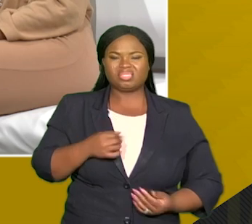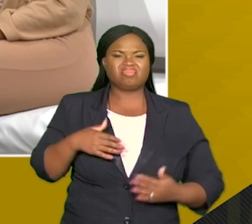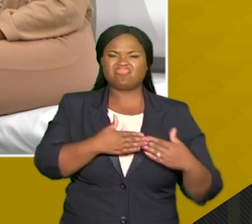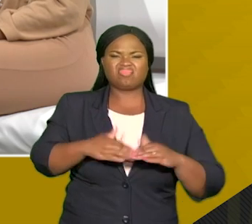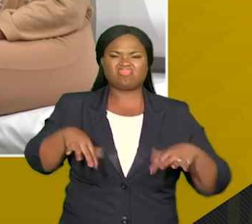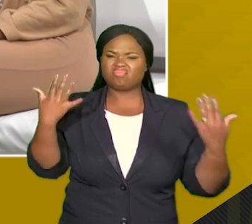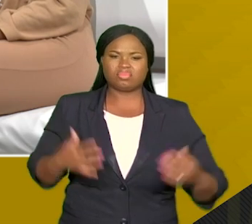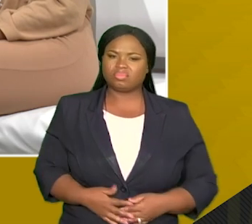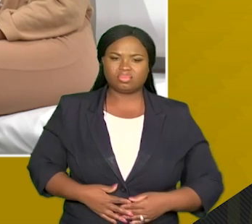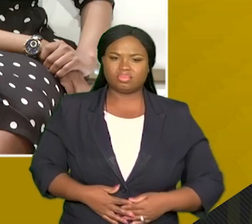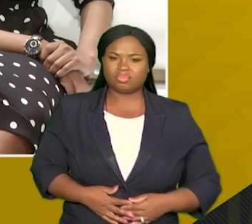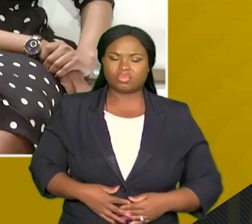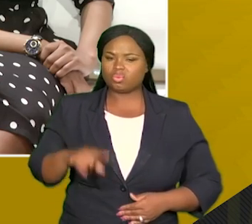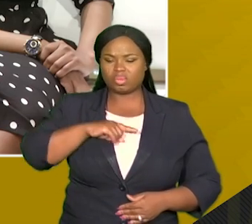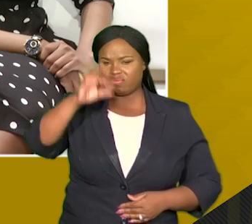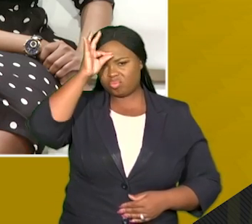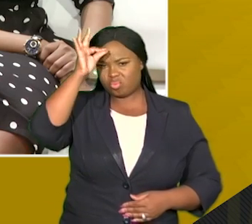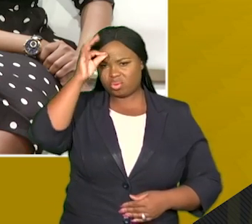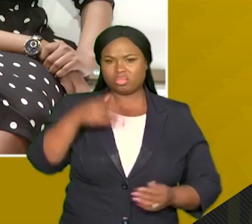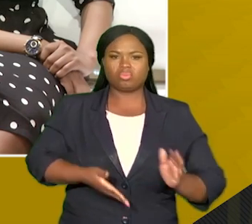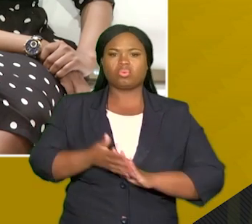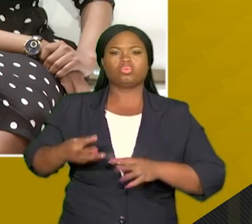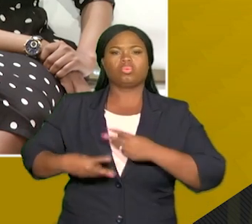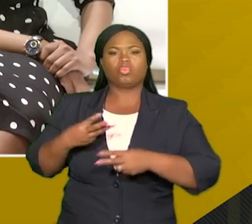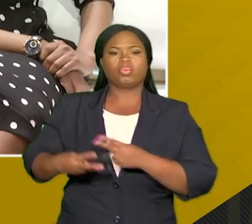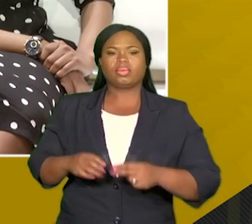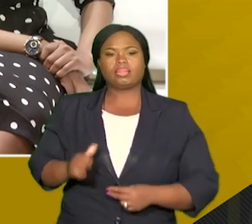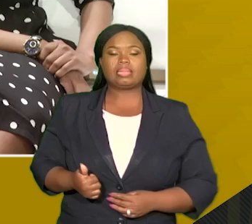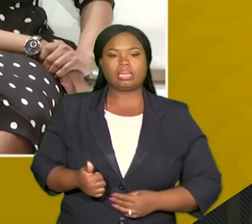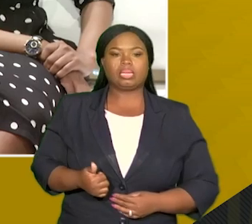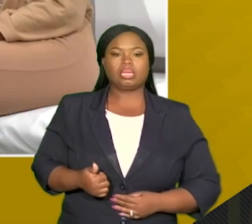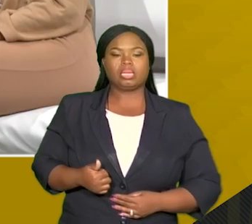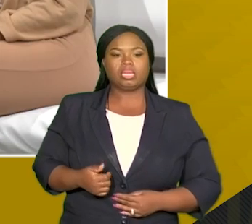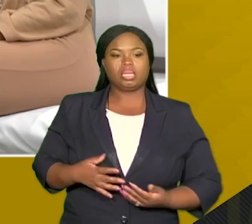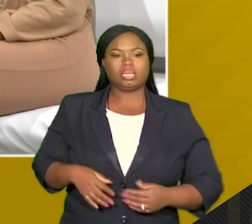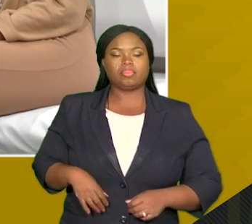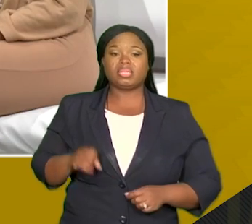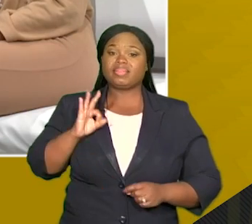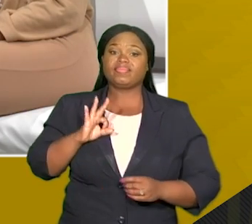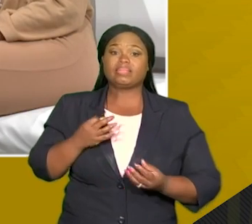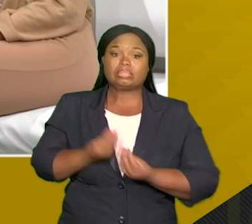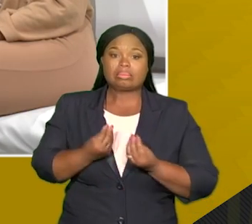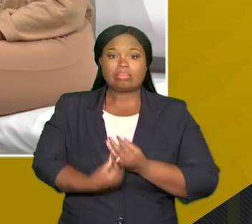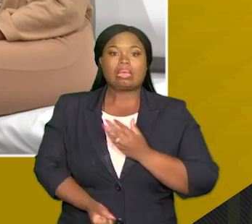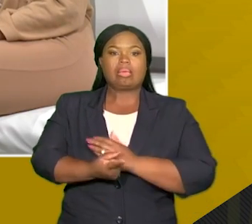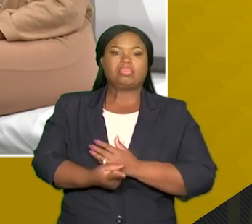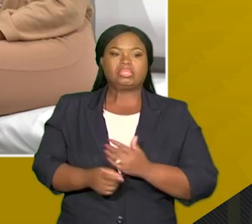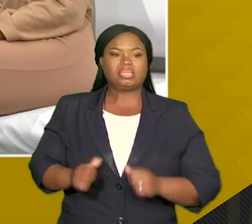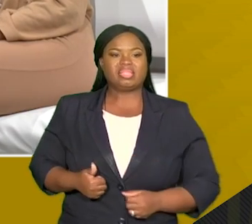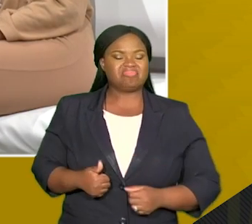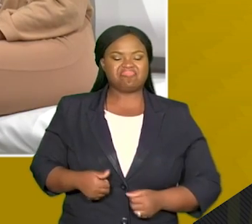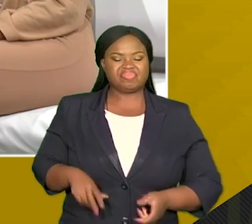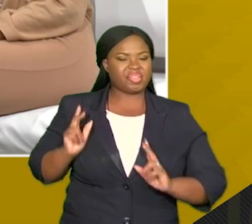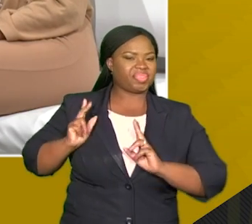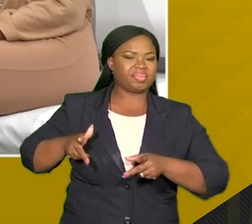care. Ma uyiphoyisa uyosebenza, that's when bakunakayo. But masik vele something, believe you me,